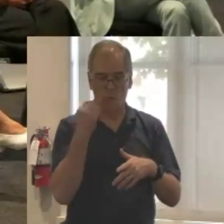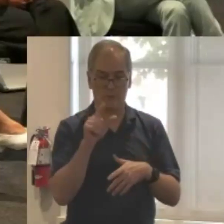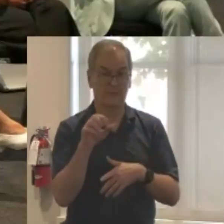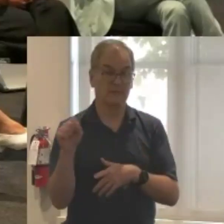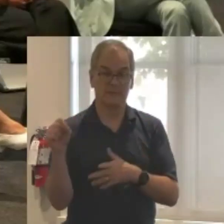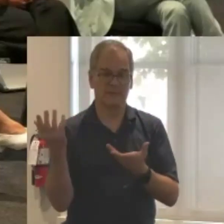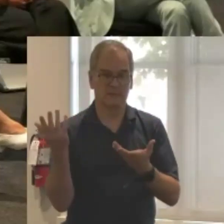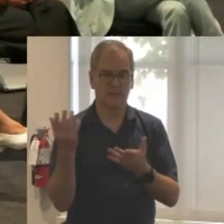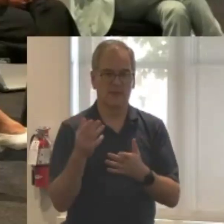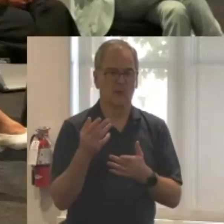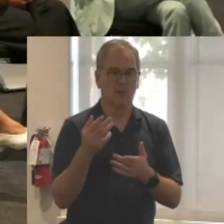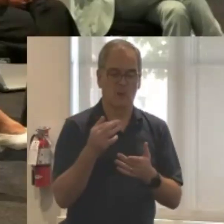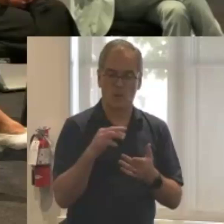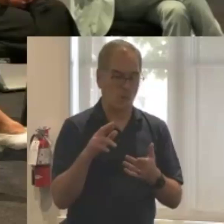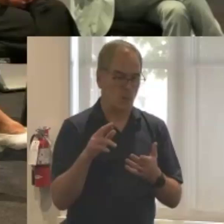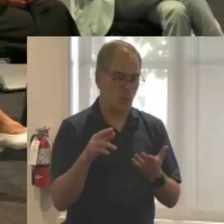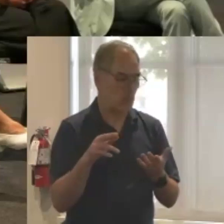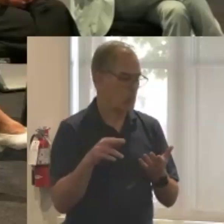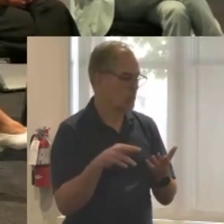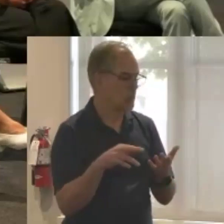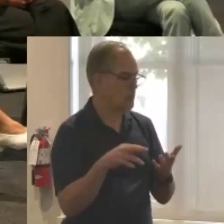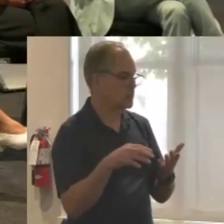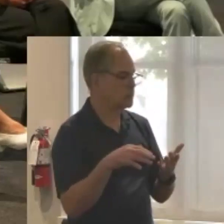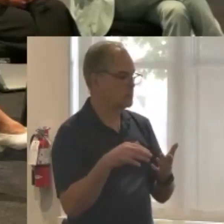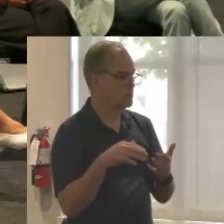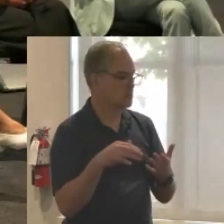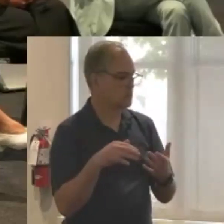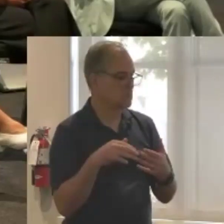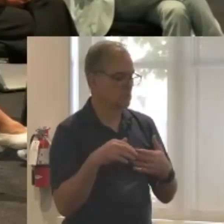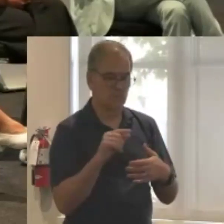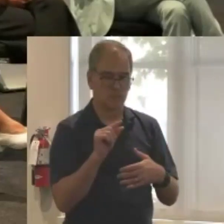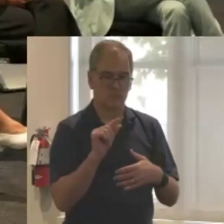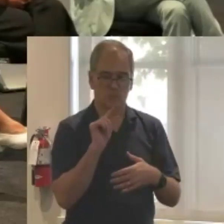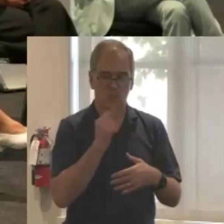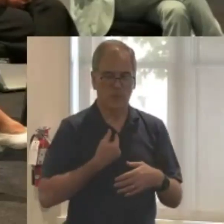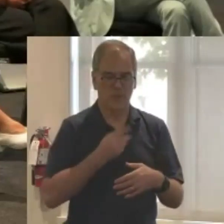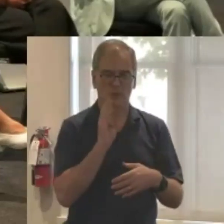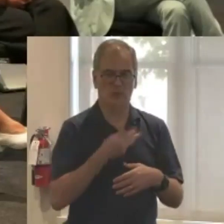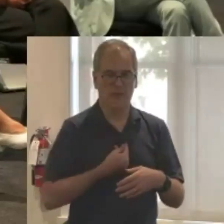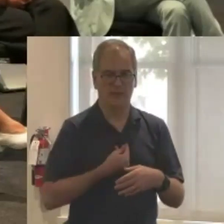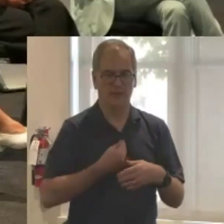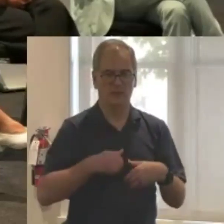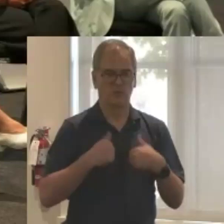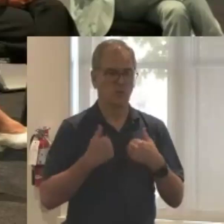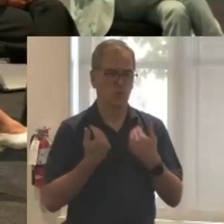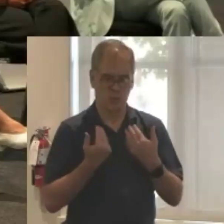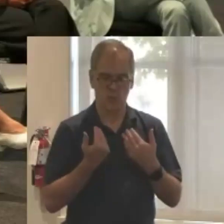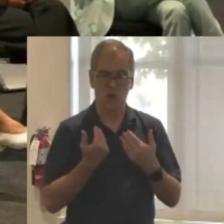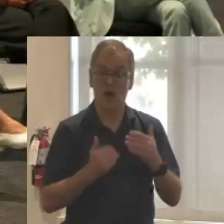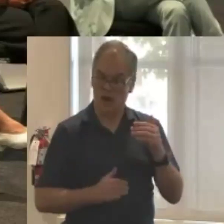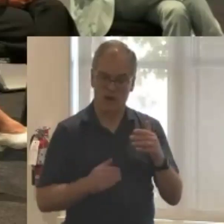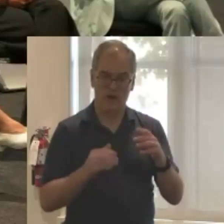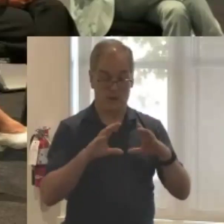and youth who live below the poverty line, queer and trans youth are disproportionately